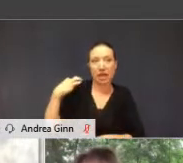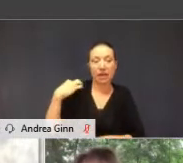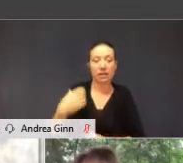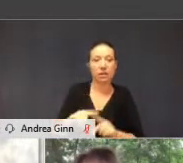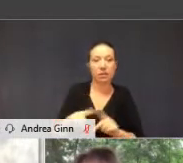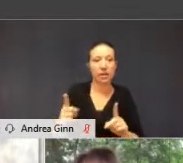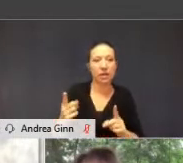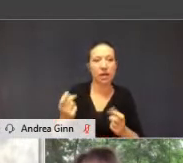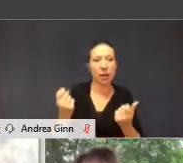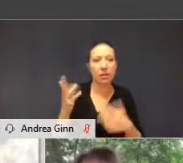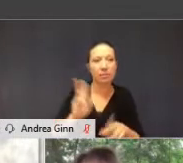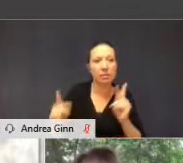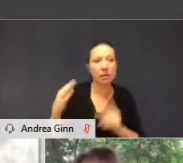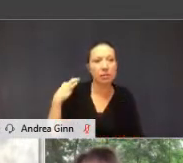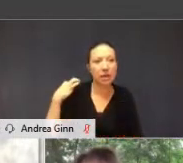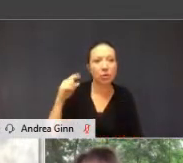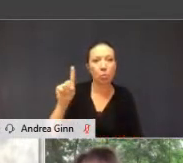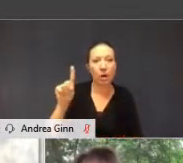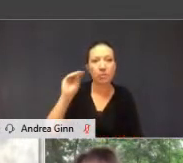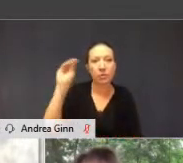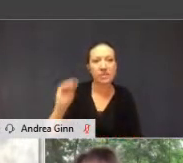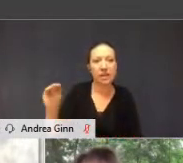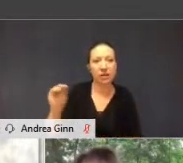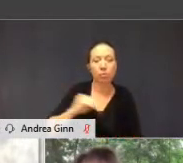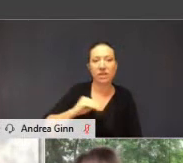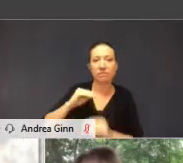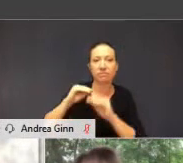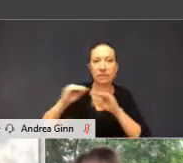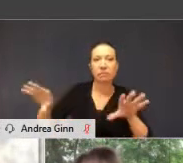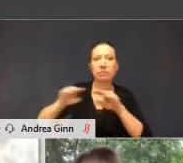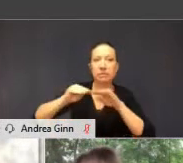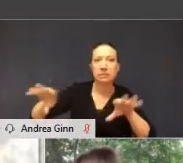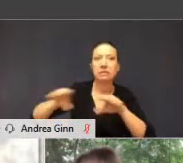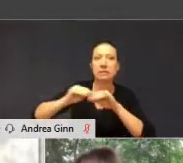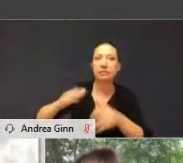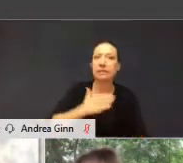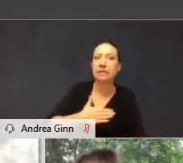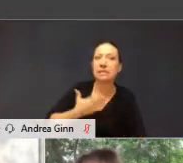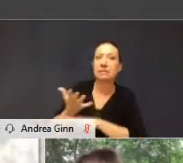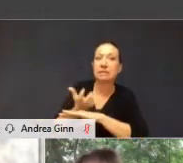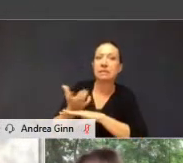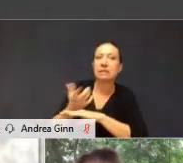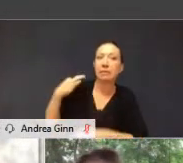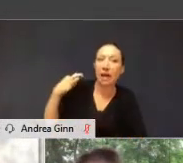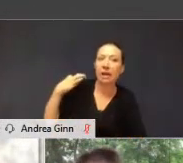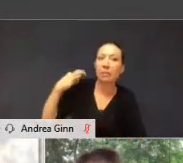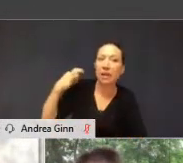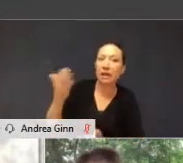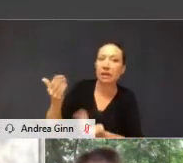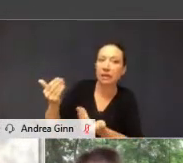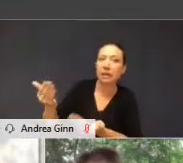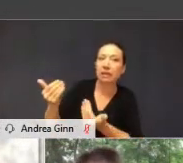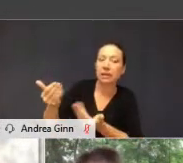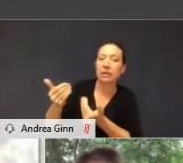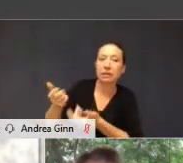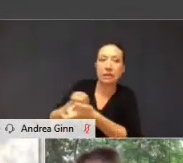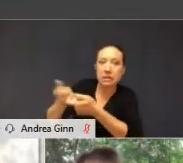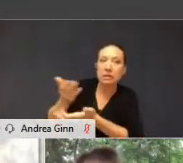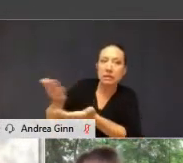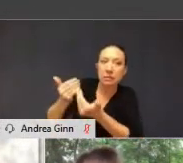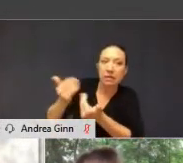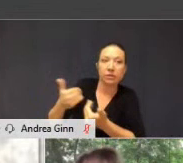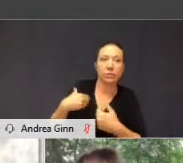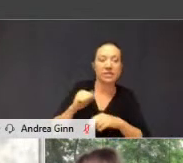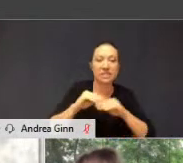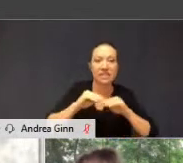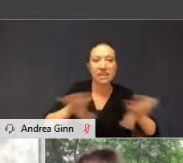for it. We've sent out numerous communications. Please, we're begging you, apply. We've sent it out to Primary Care